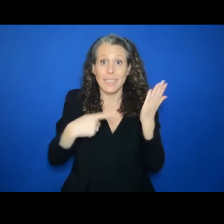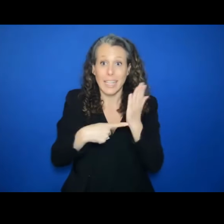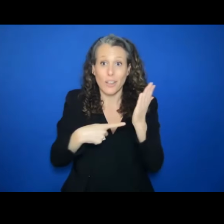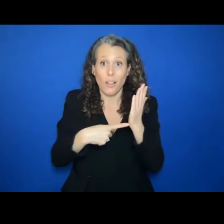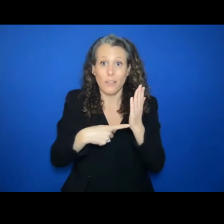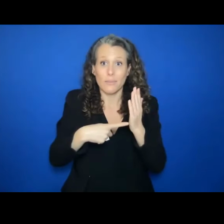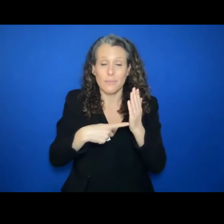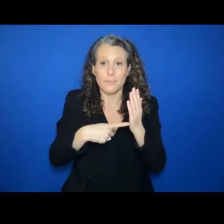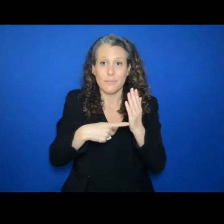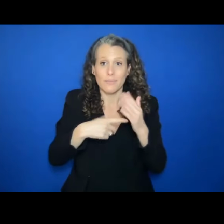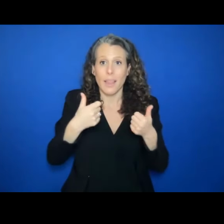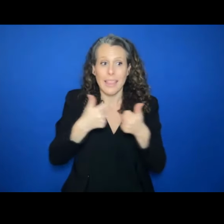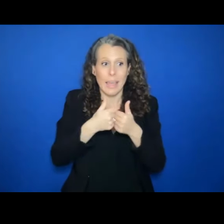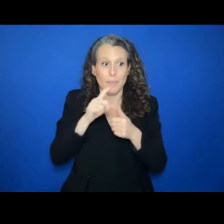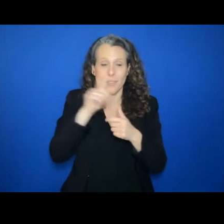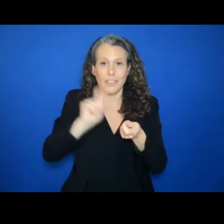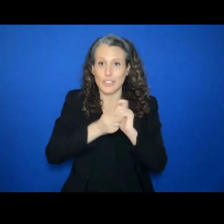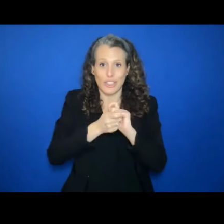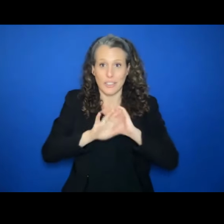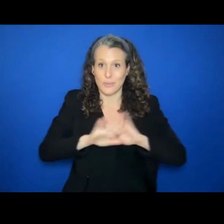the actual games haven't changed at all.